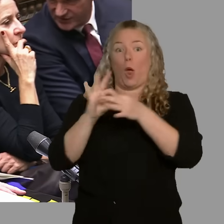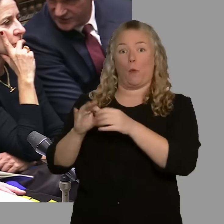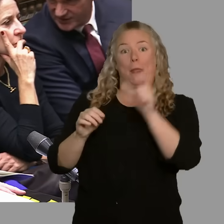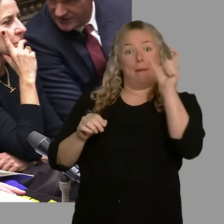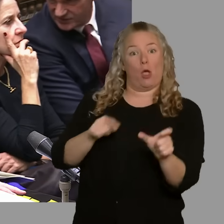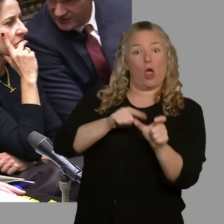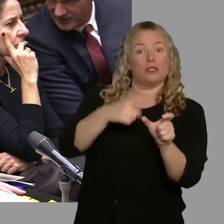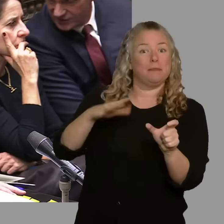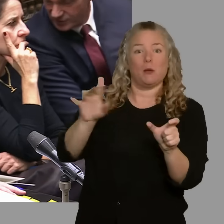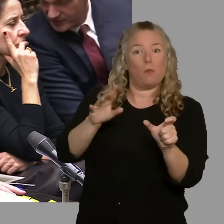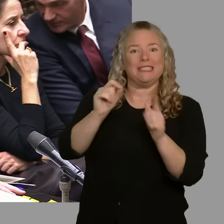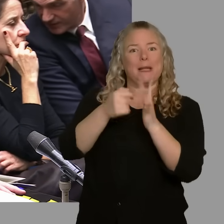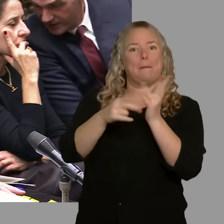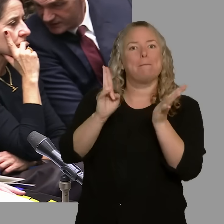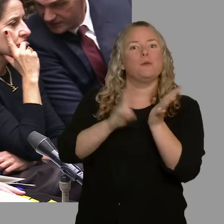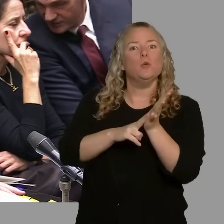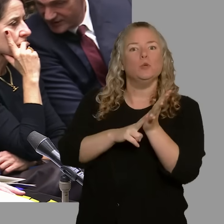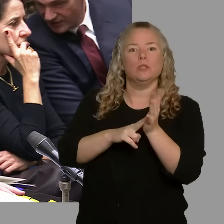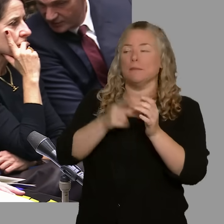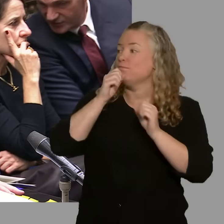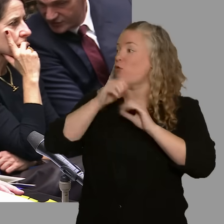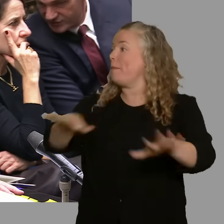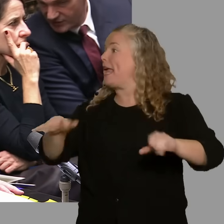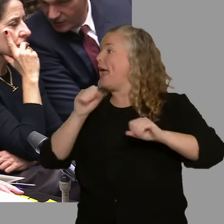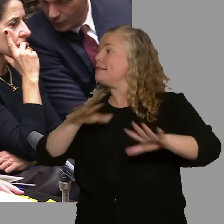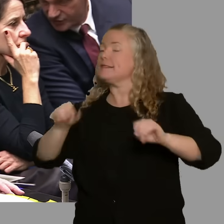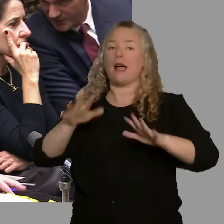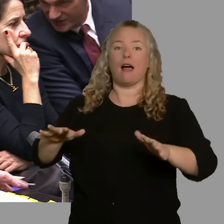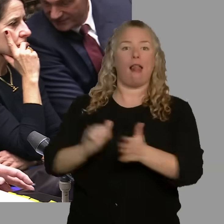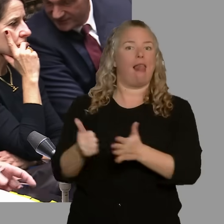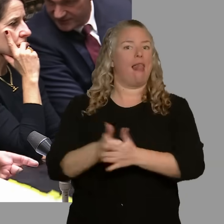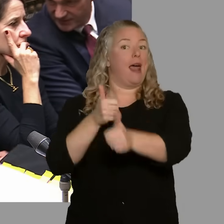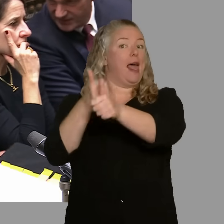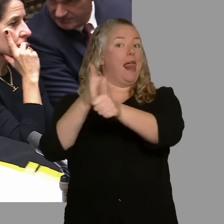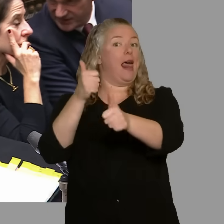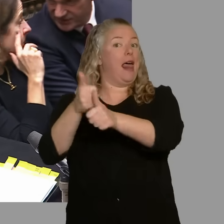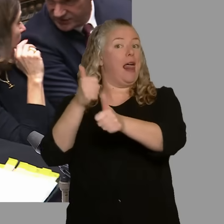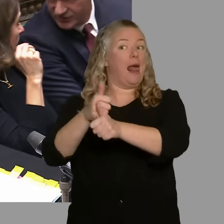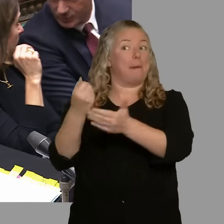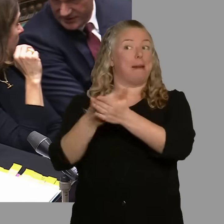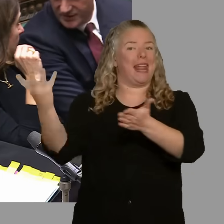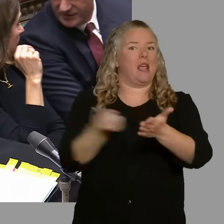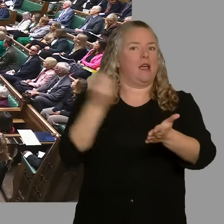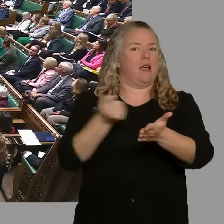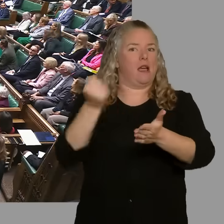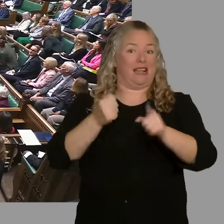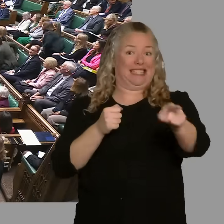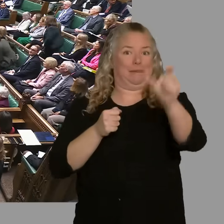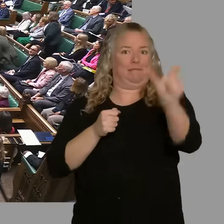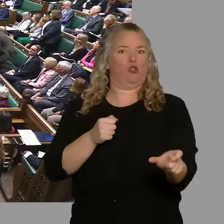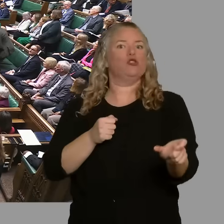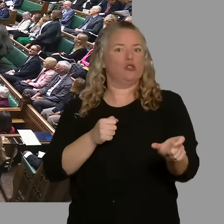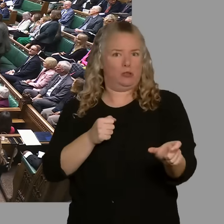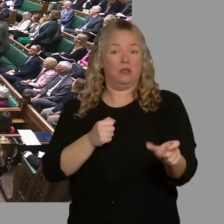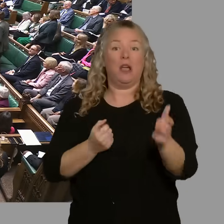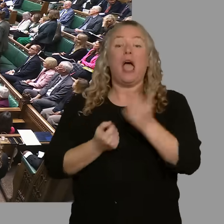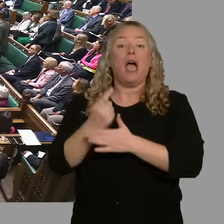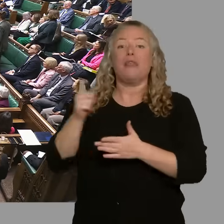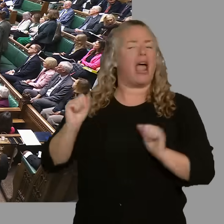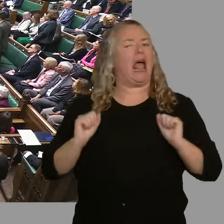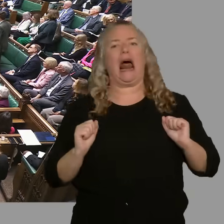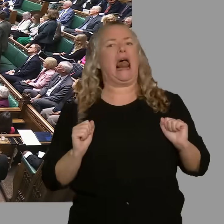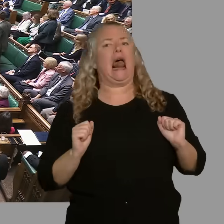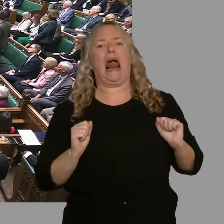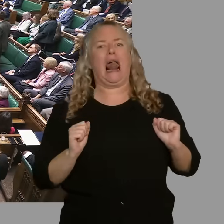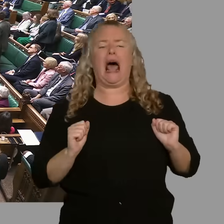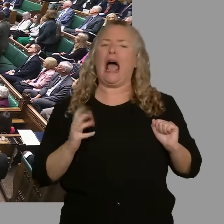the choice. Kremlin cronies sowing division or Labour patriots working for national renewal. John